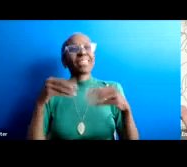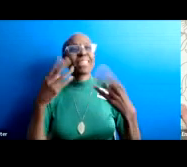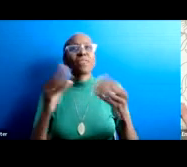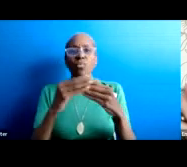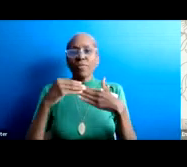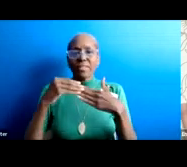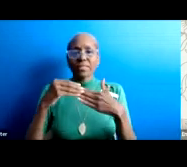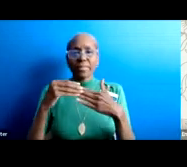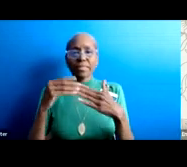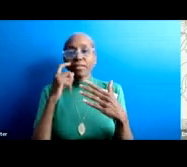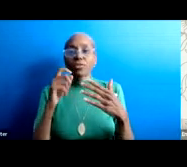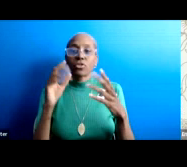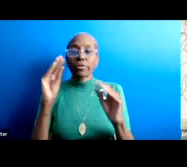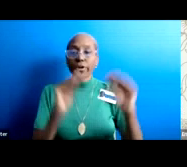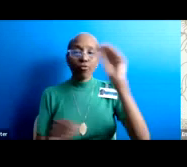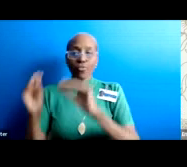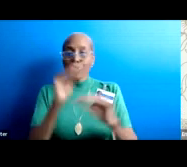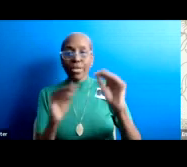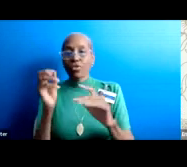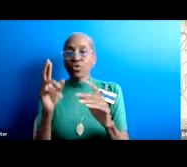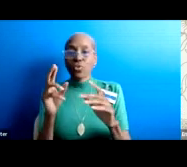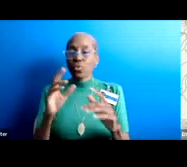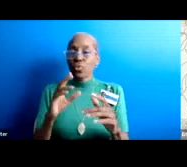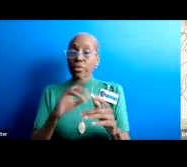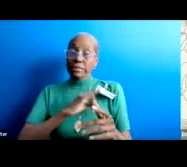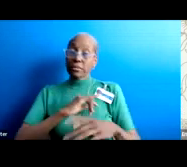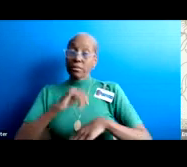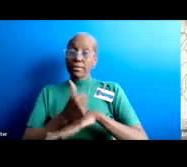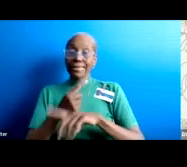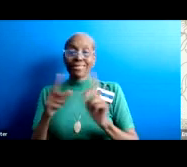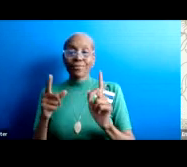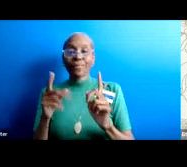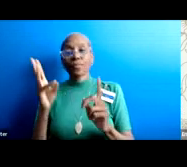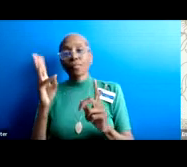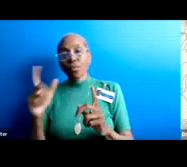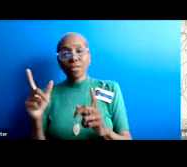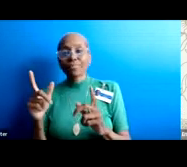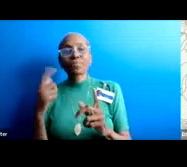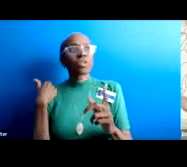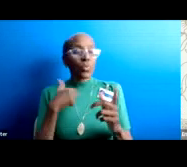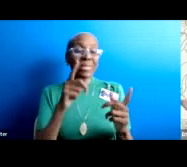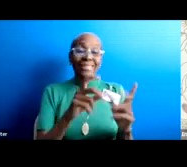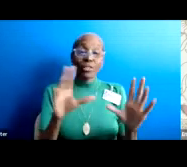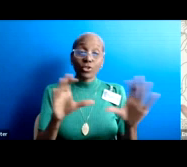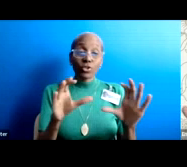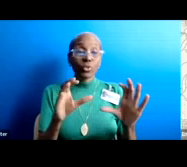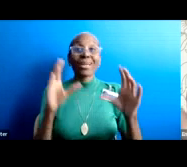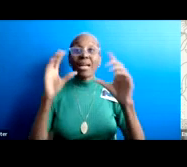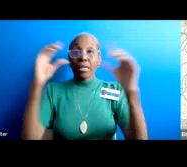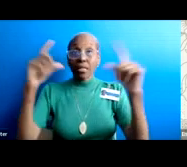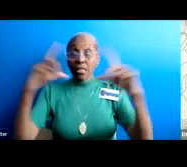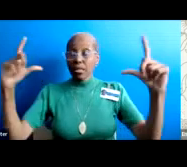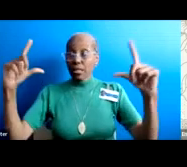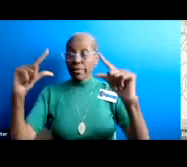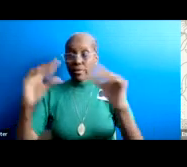more flexibility to arrange it differently or style it differently. But what we really need to do is pull that stuff out,